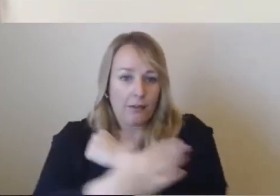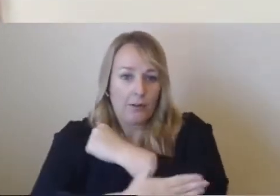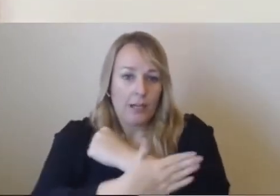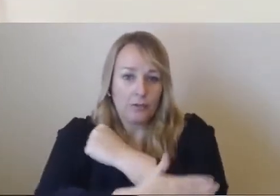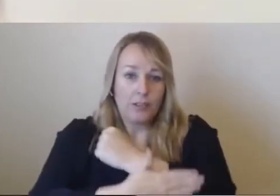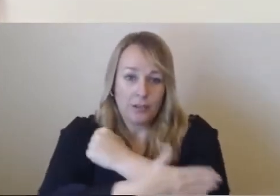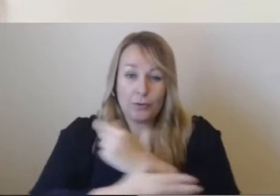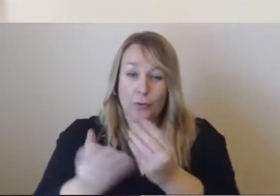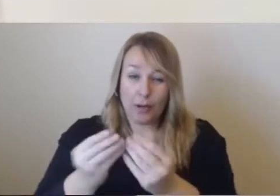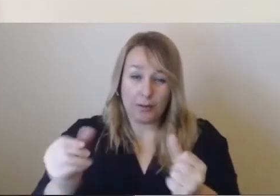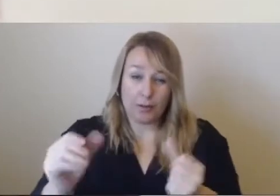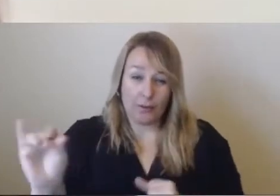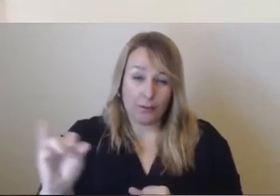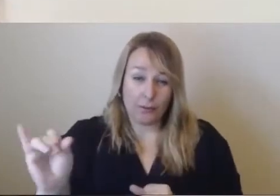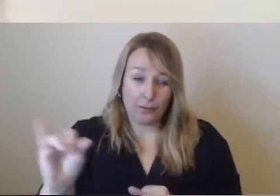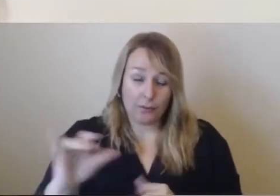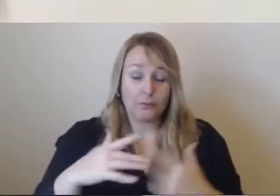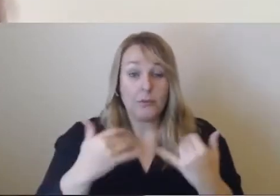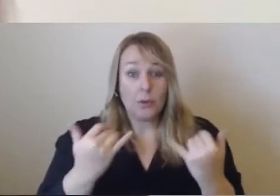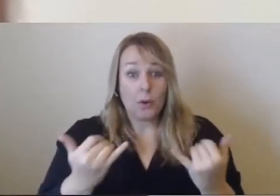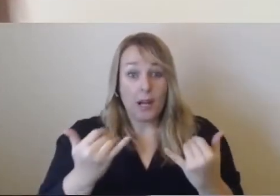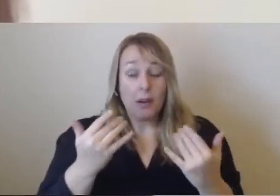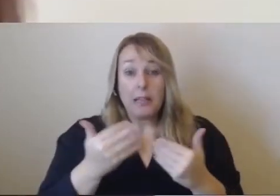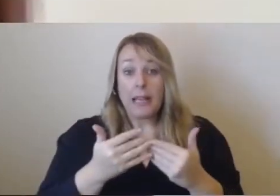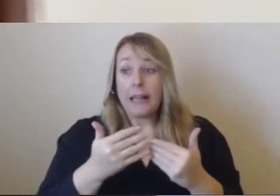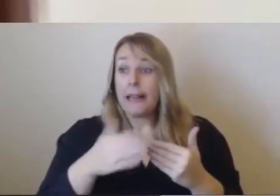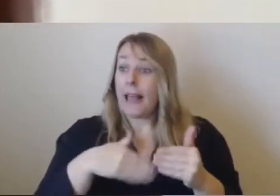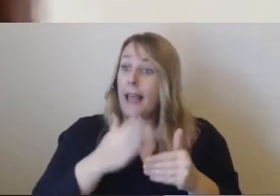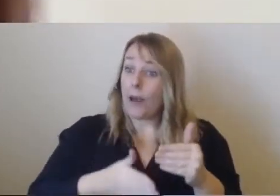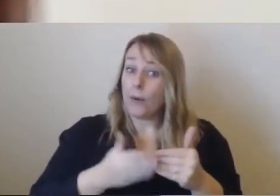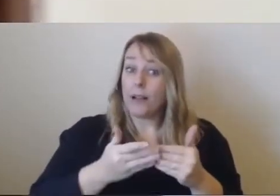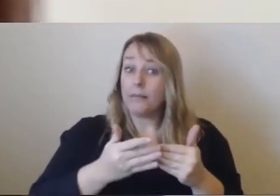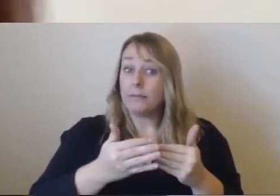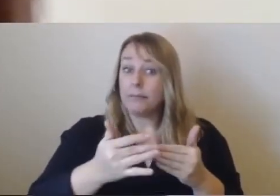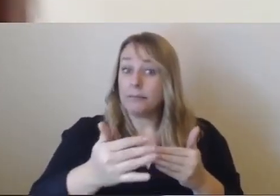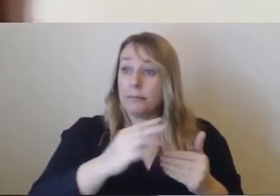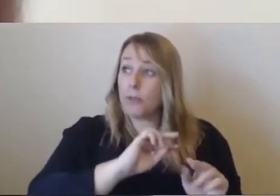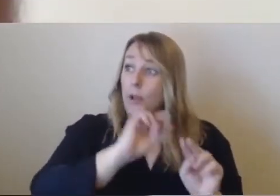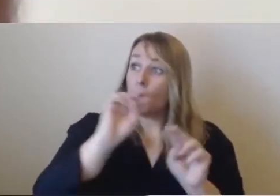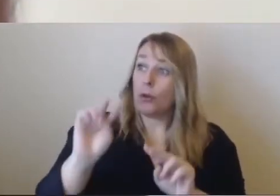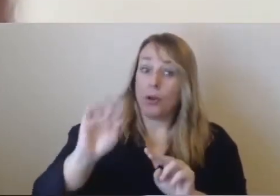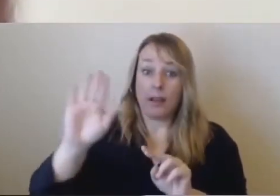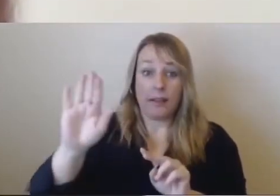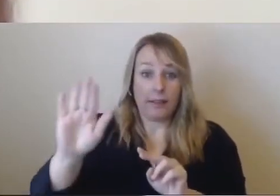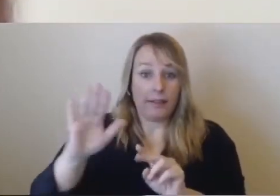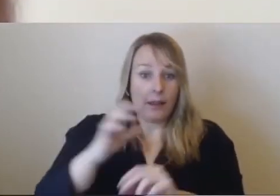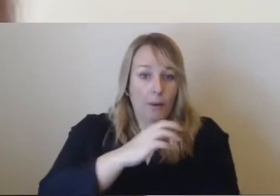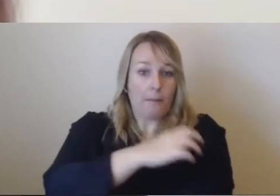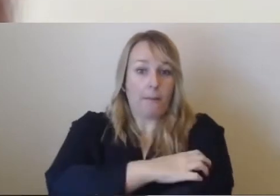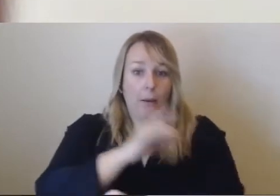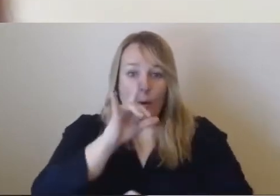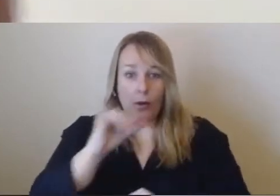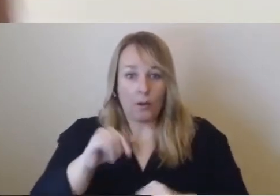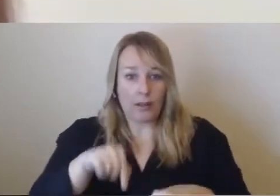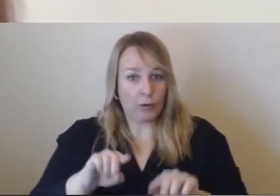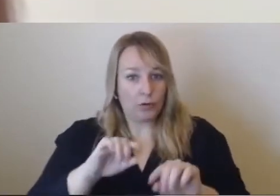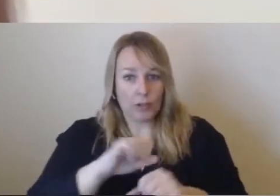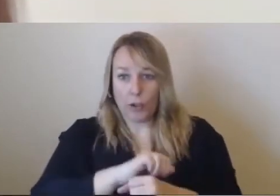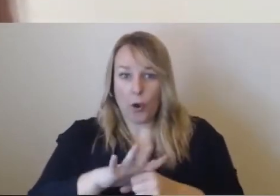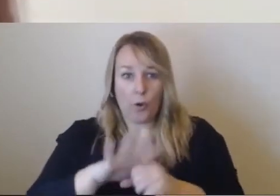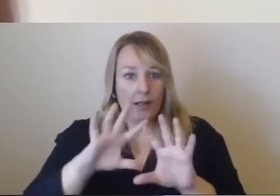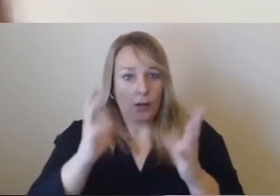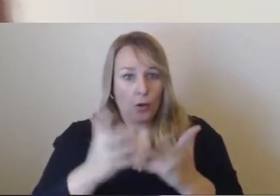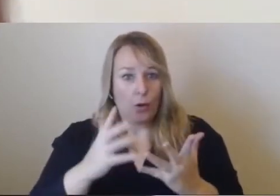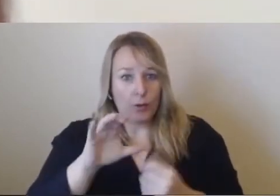it. So I think time will tell how they come out of this and how they're perceived as a great power in relation to this global crisis. So